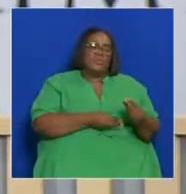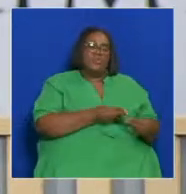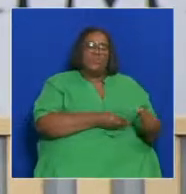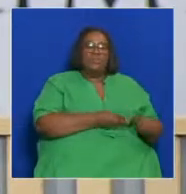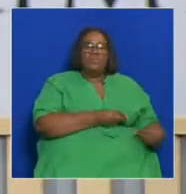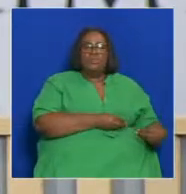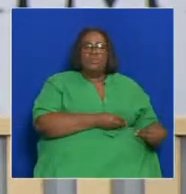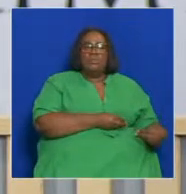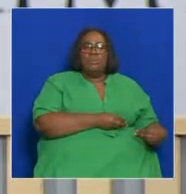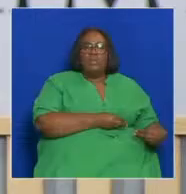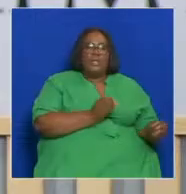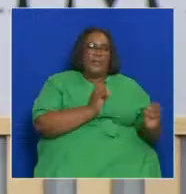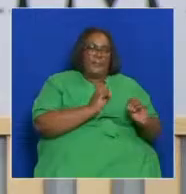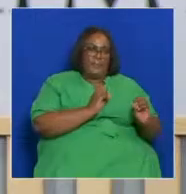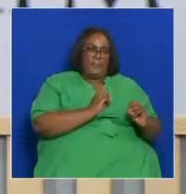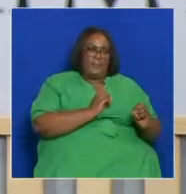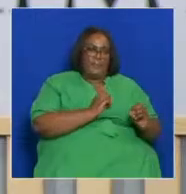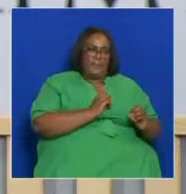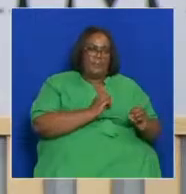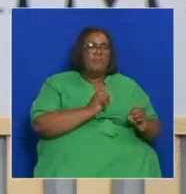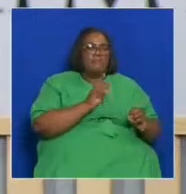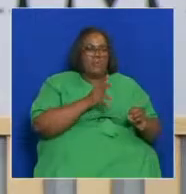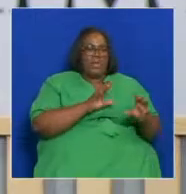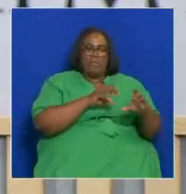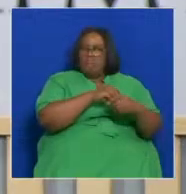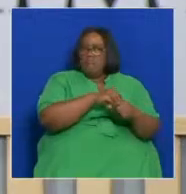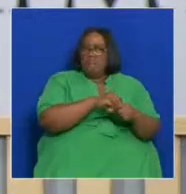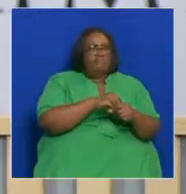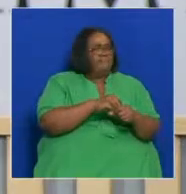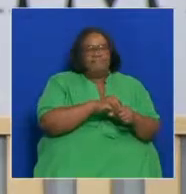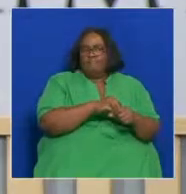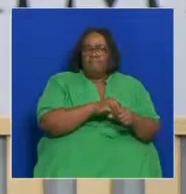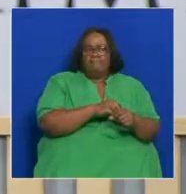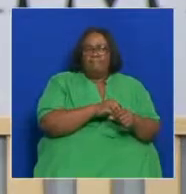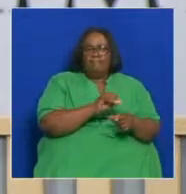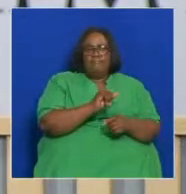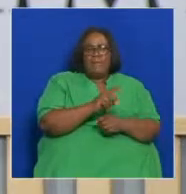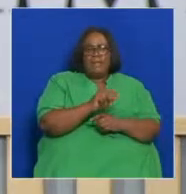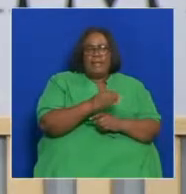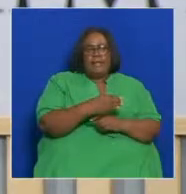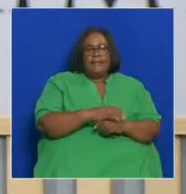would definitely won't fall within the mandate. Okay. Thank you.